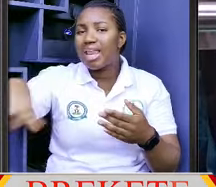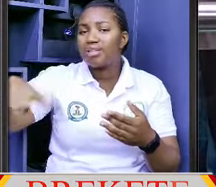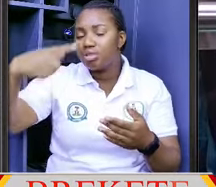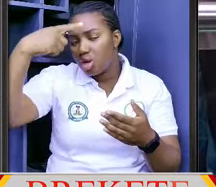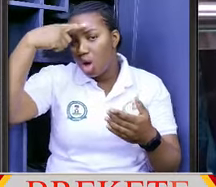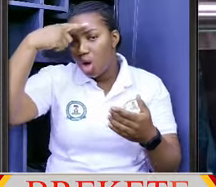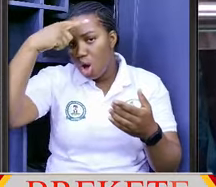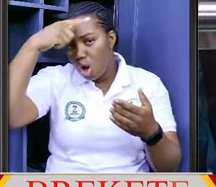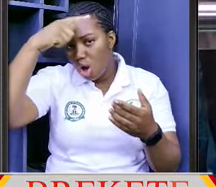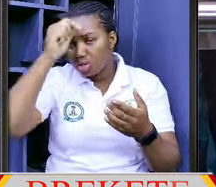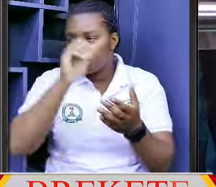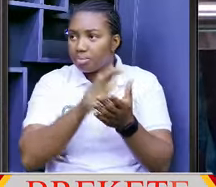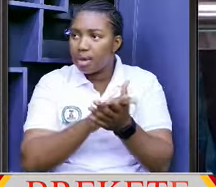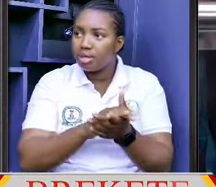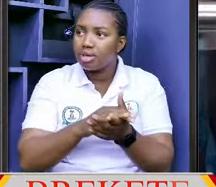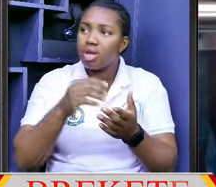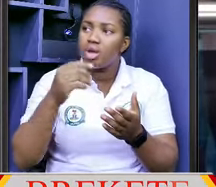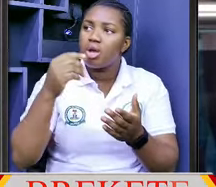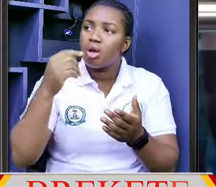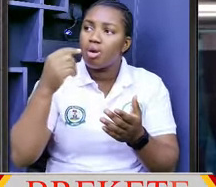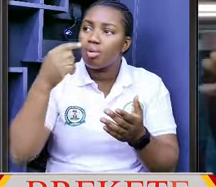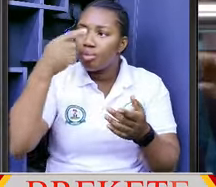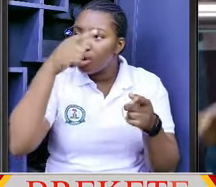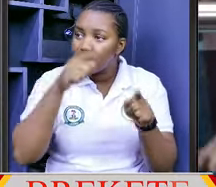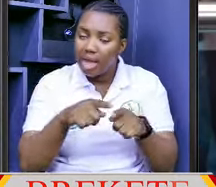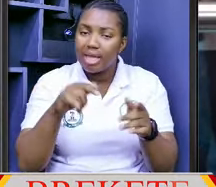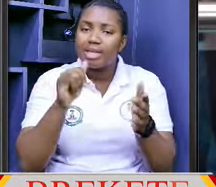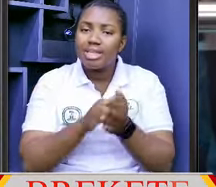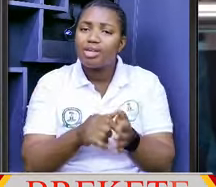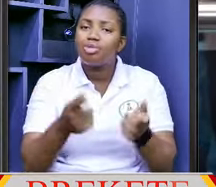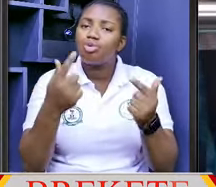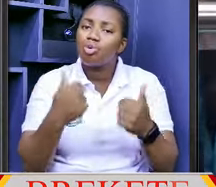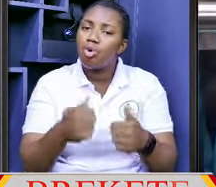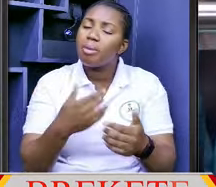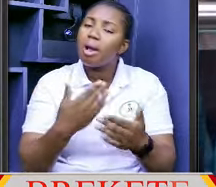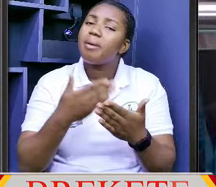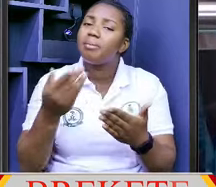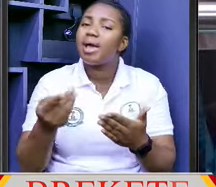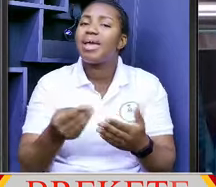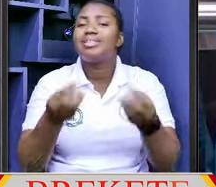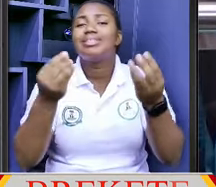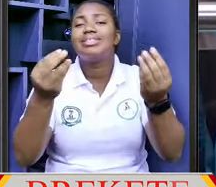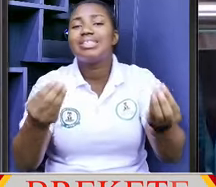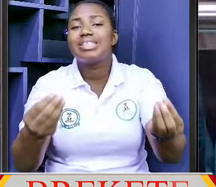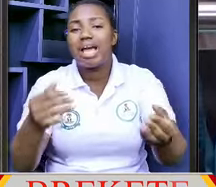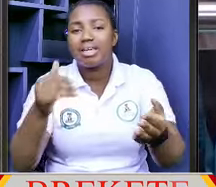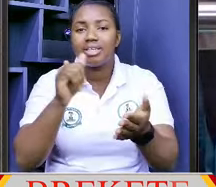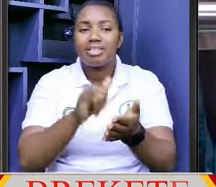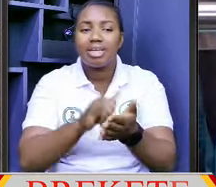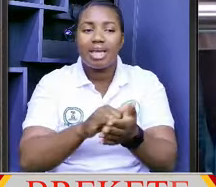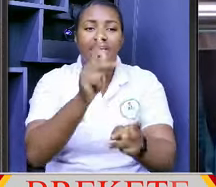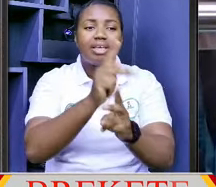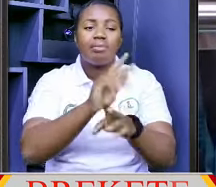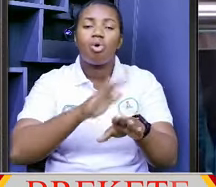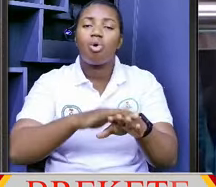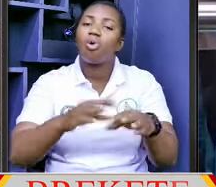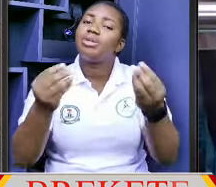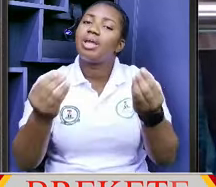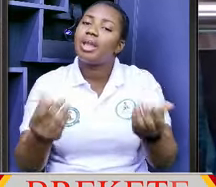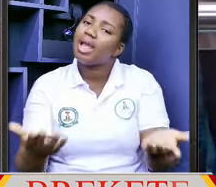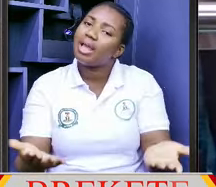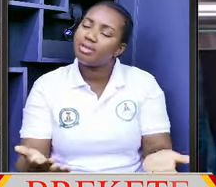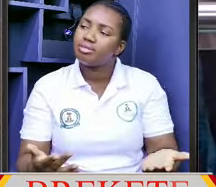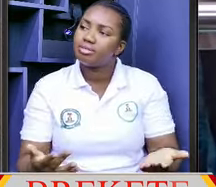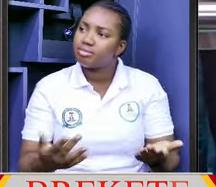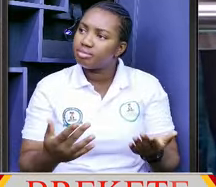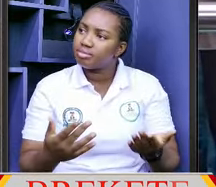blocks. Since 2014, that block see they there. So the money where it remain, now they hold up. If they pay school